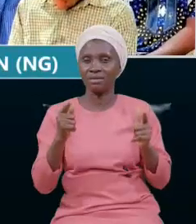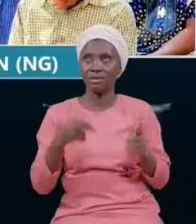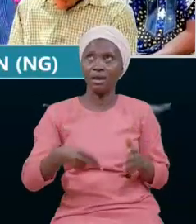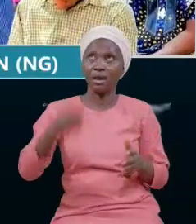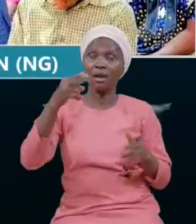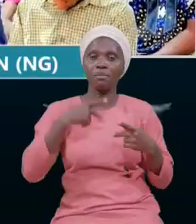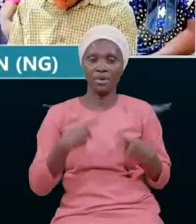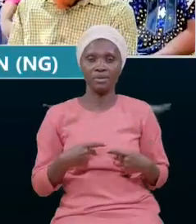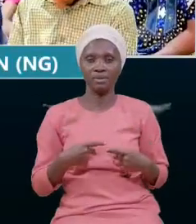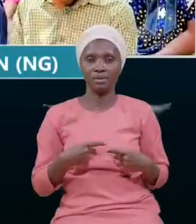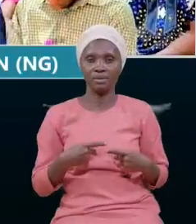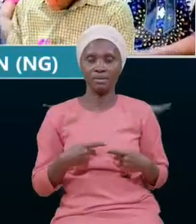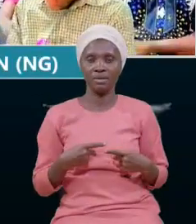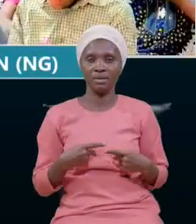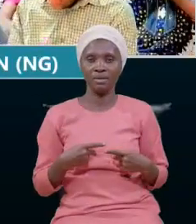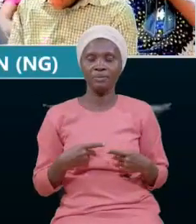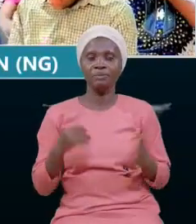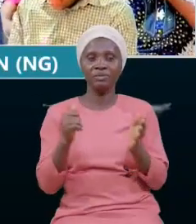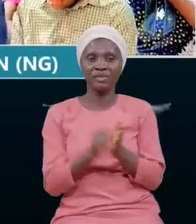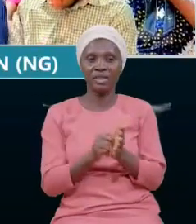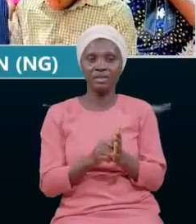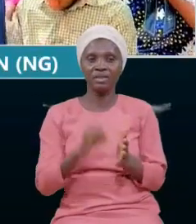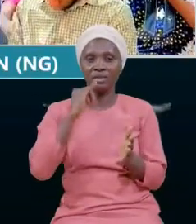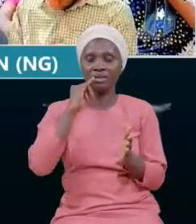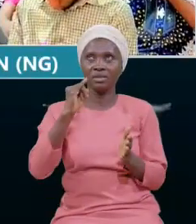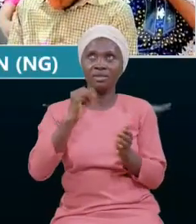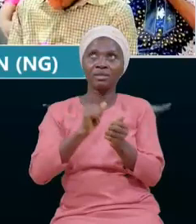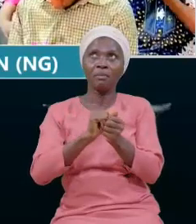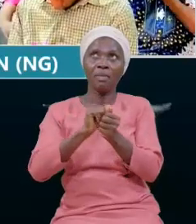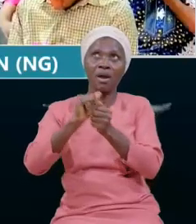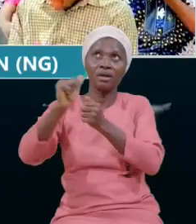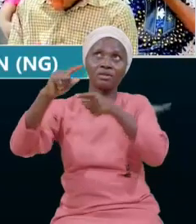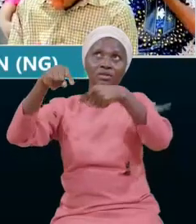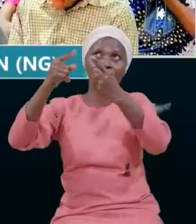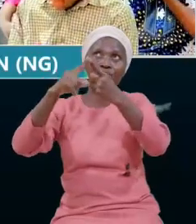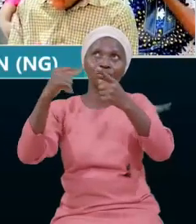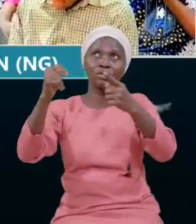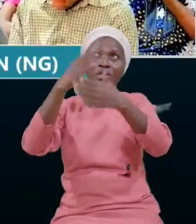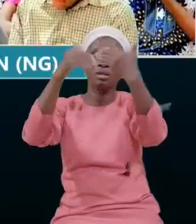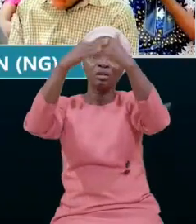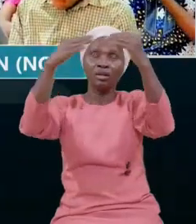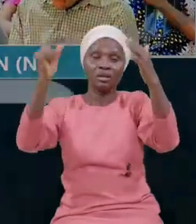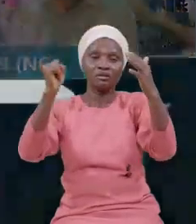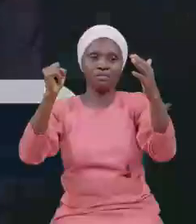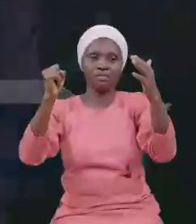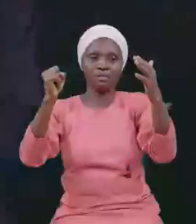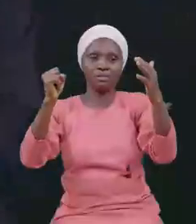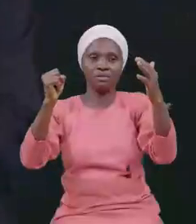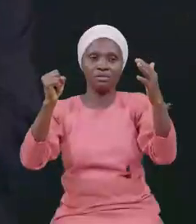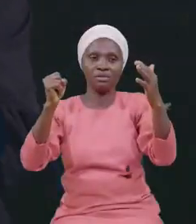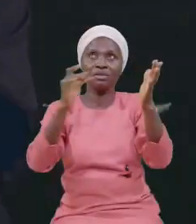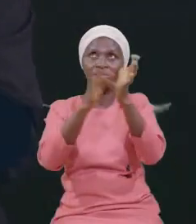that is passed into the heavens, Jesus, the Son of God. Let